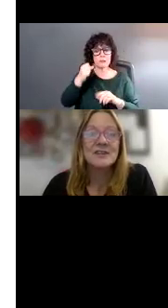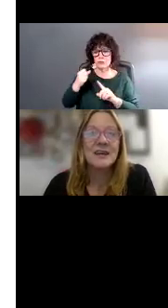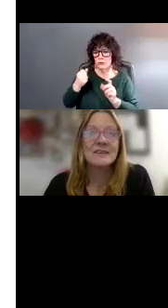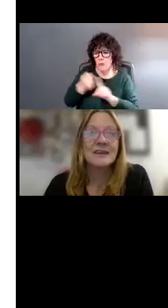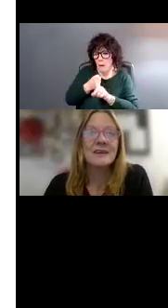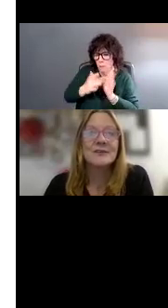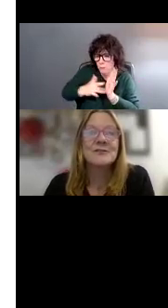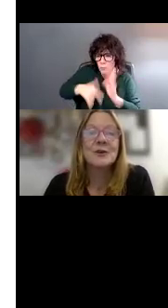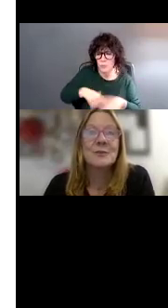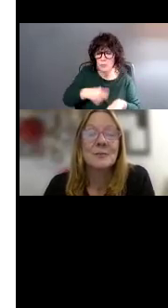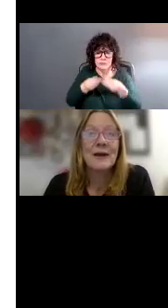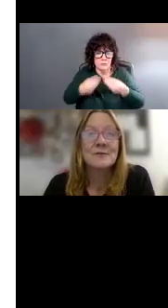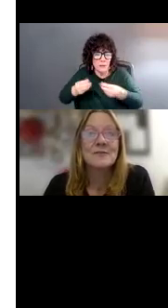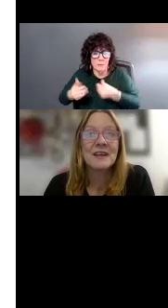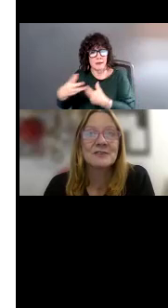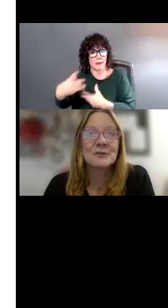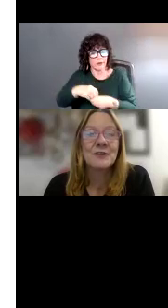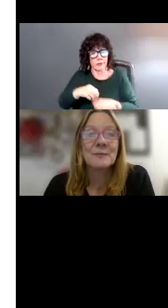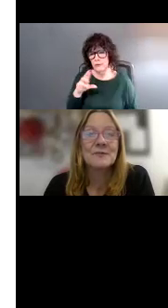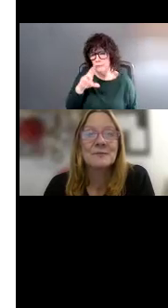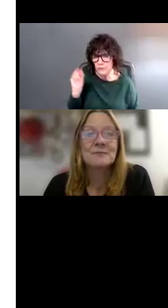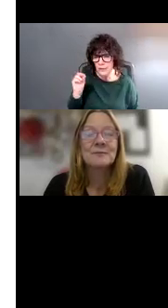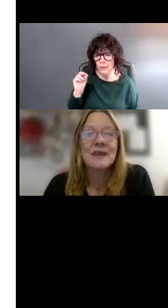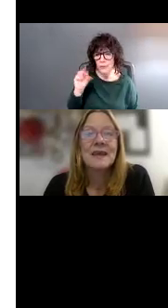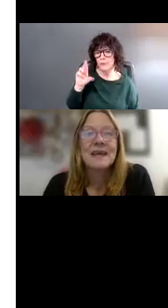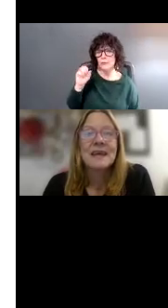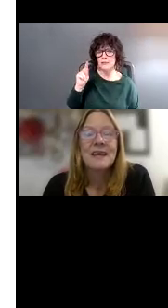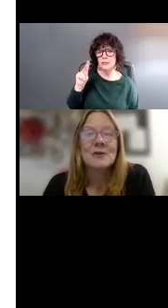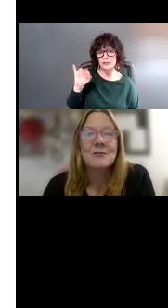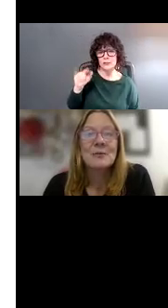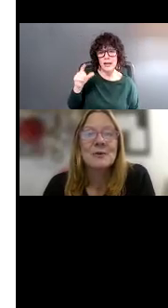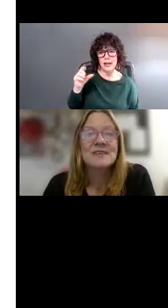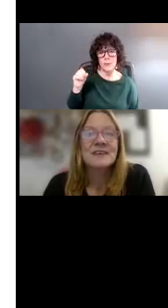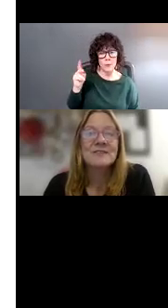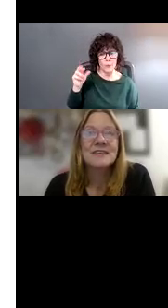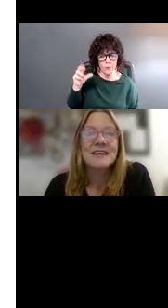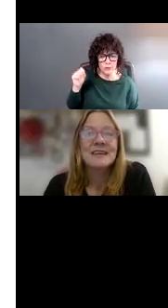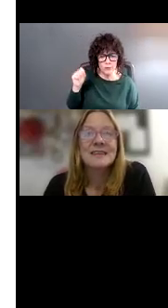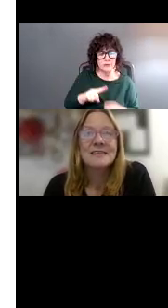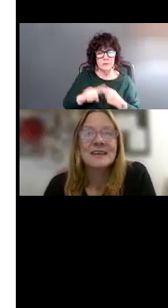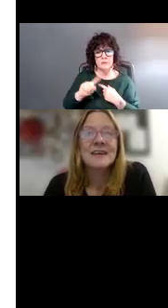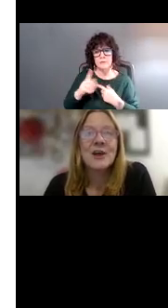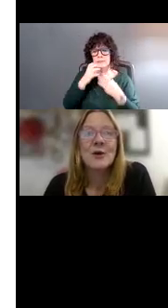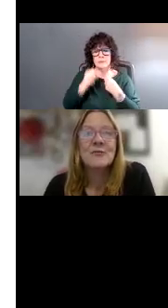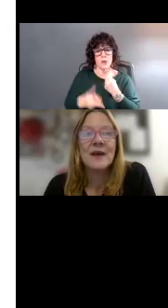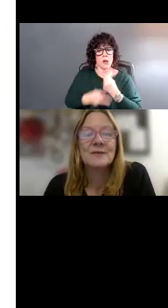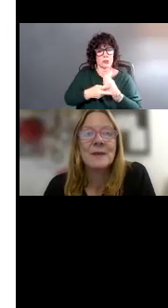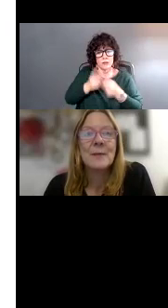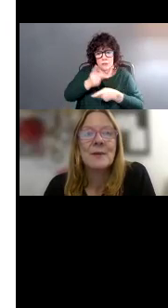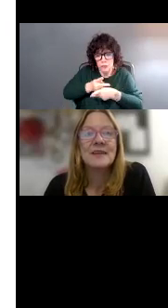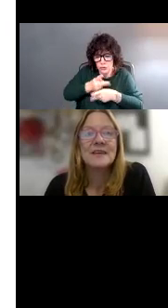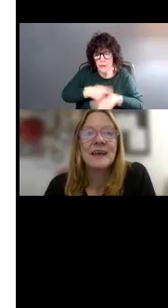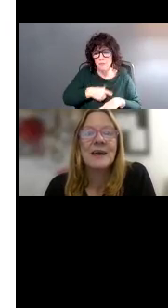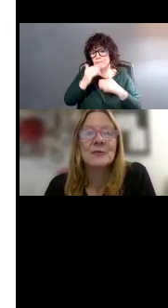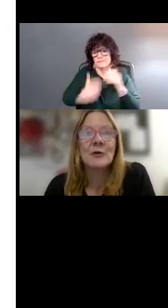and educating consumers about financial scams. In October 2017, Dani